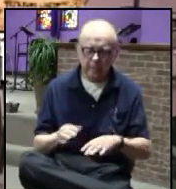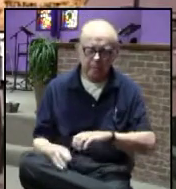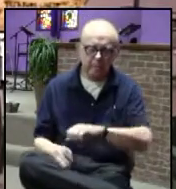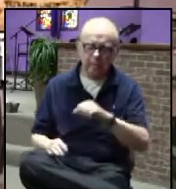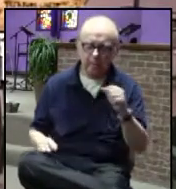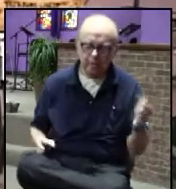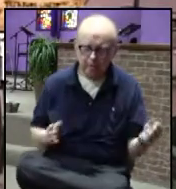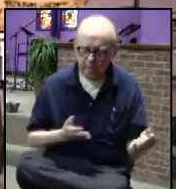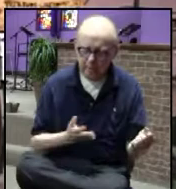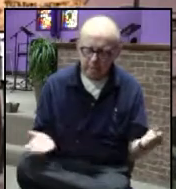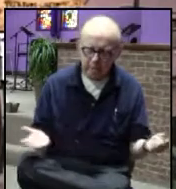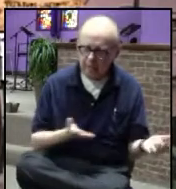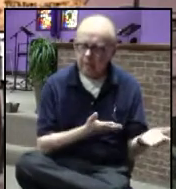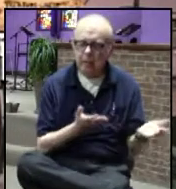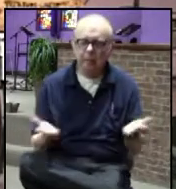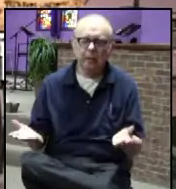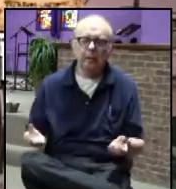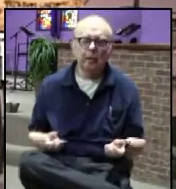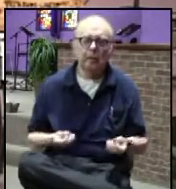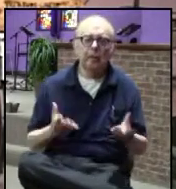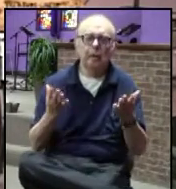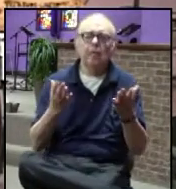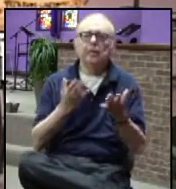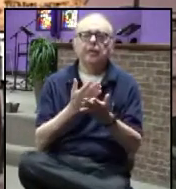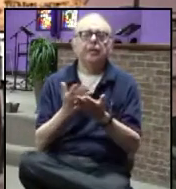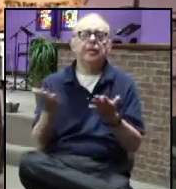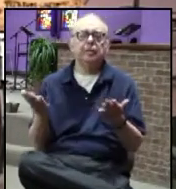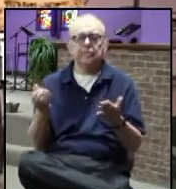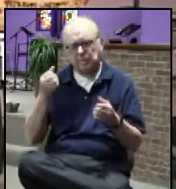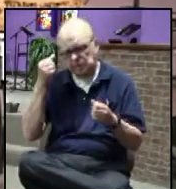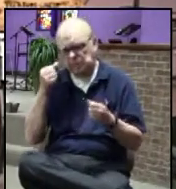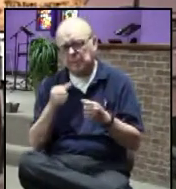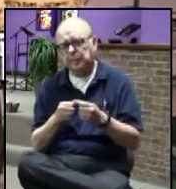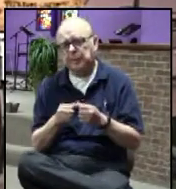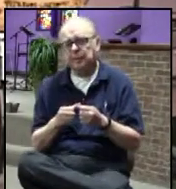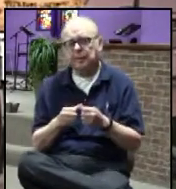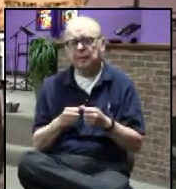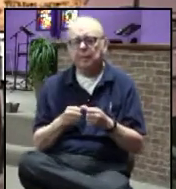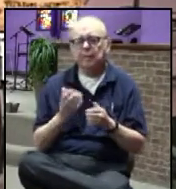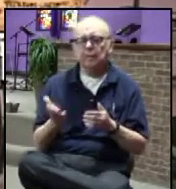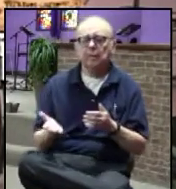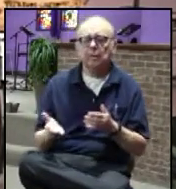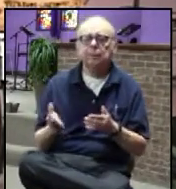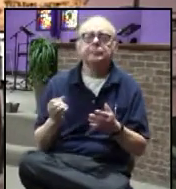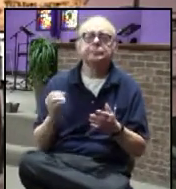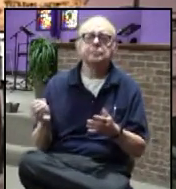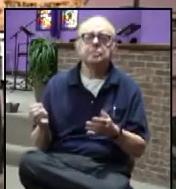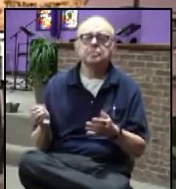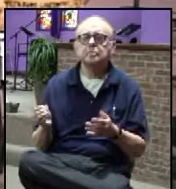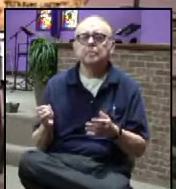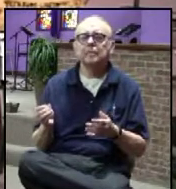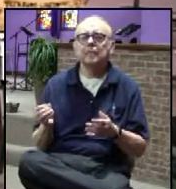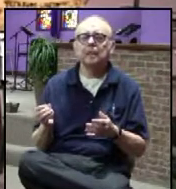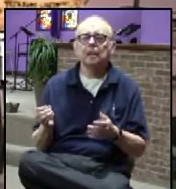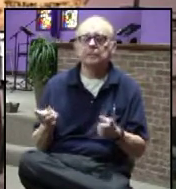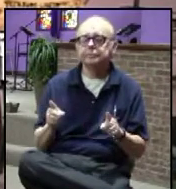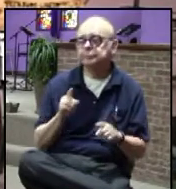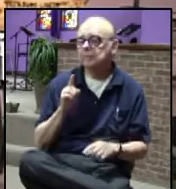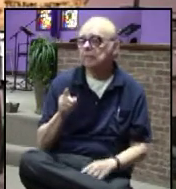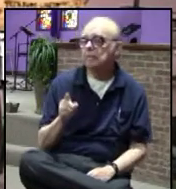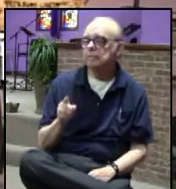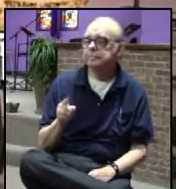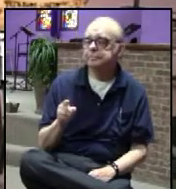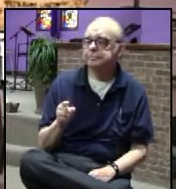up, it brings back a lot of these things, you know, that were there. And so when you